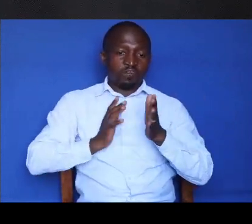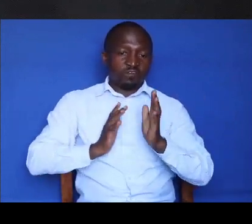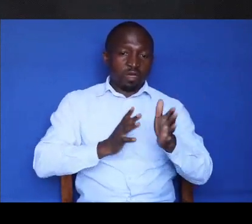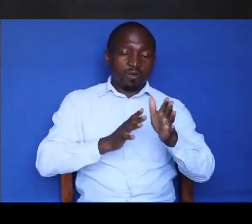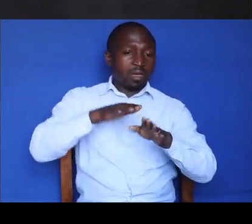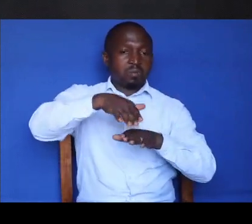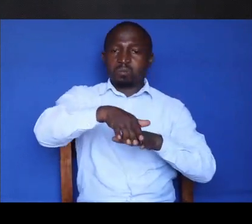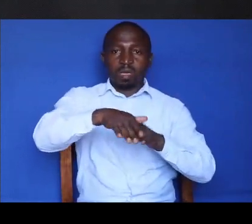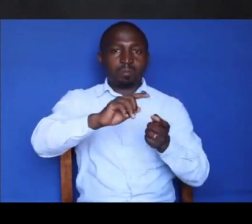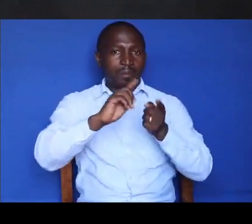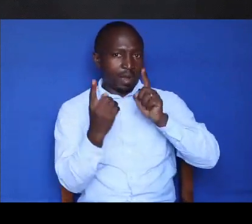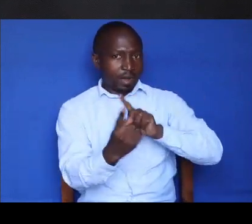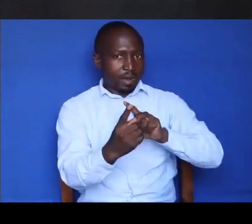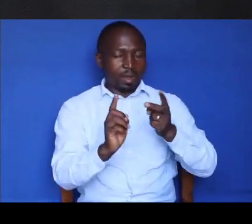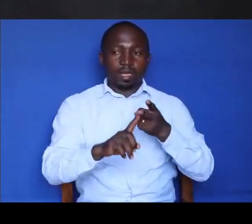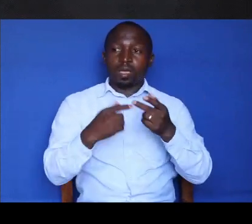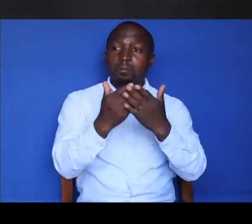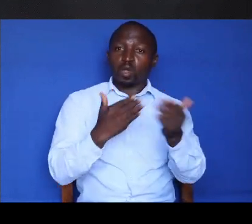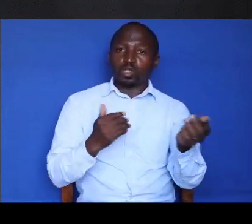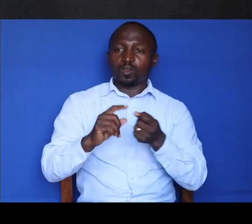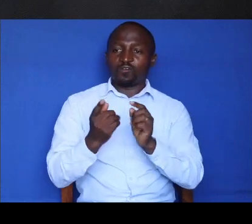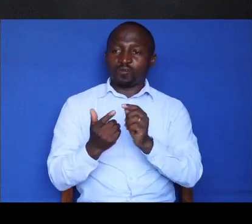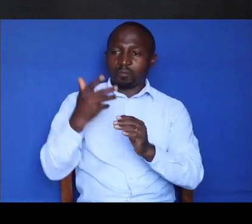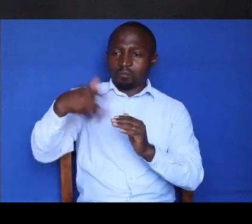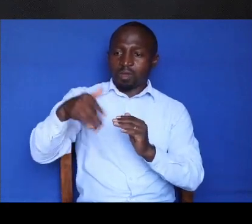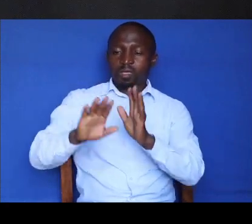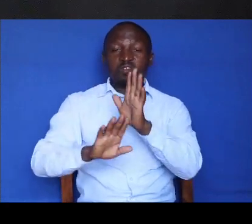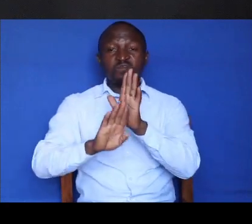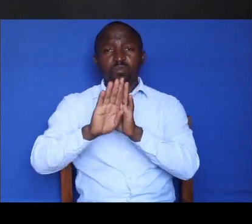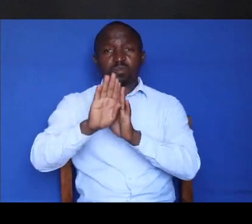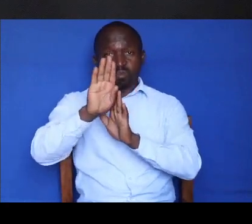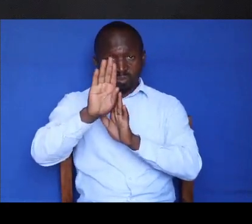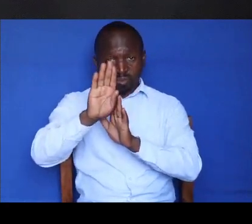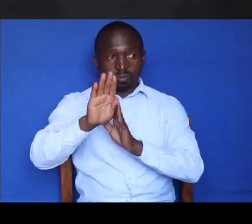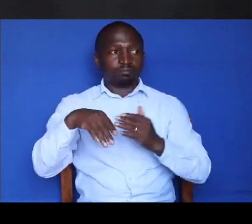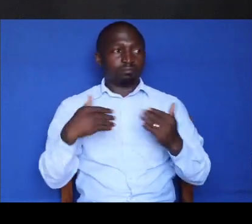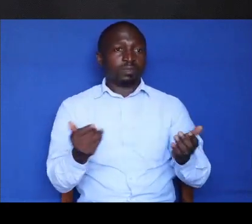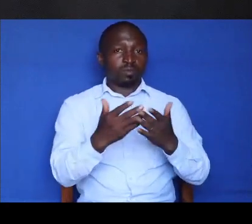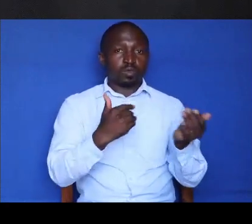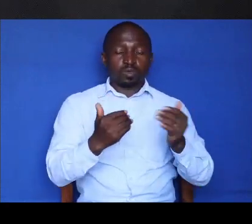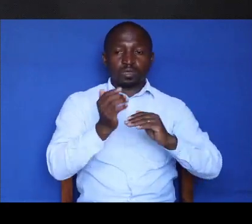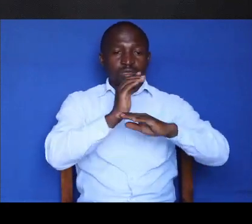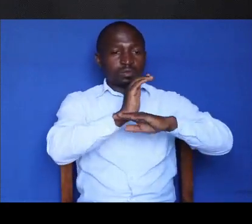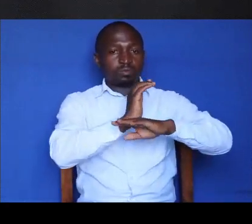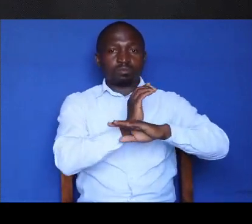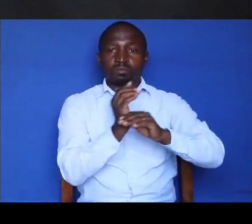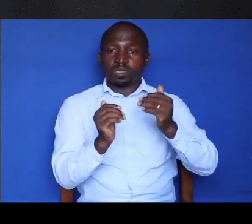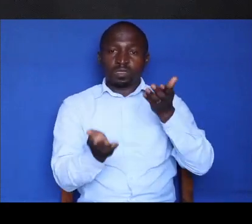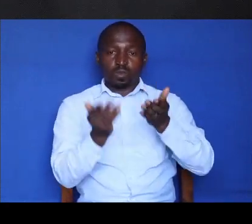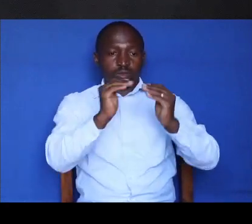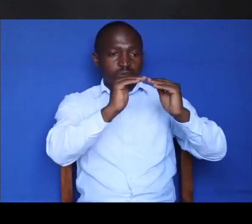gradient, because of increase of water volume, because of the sea level. As